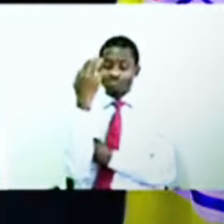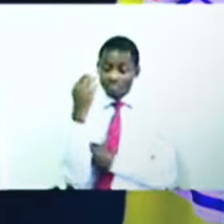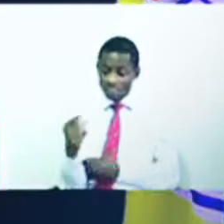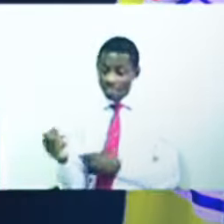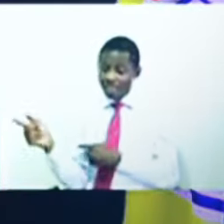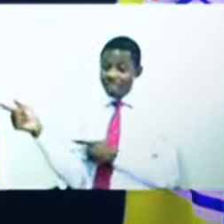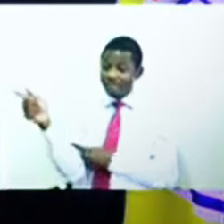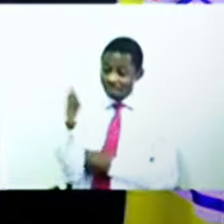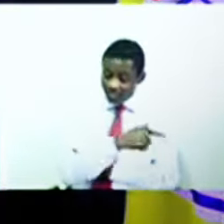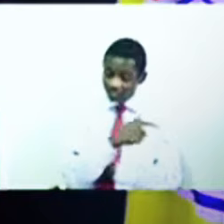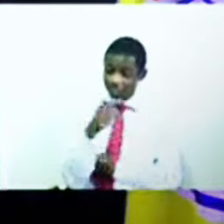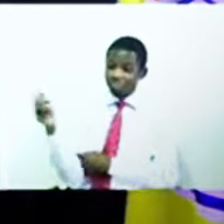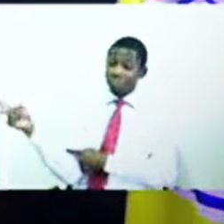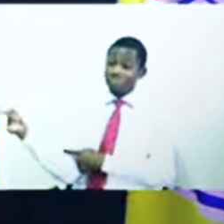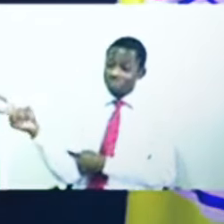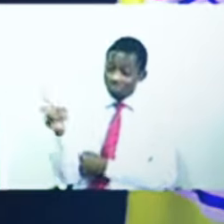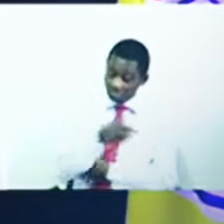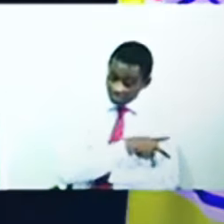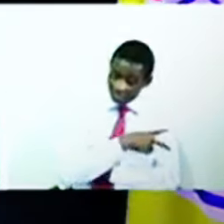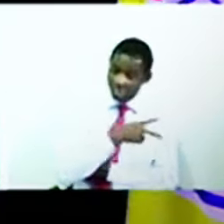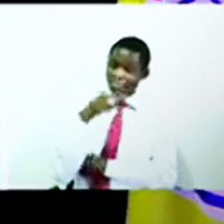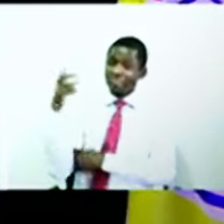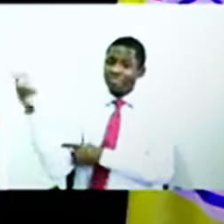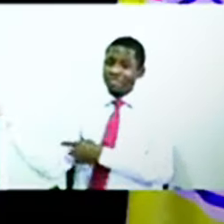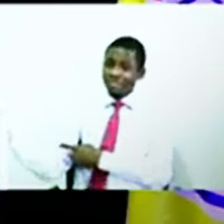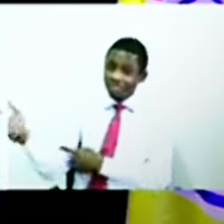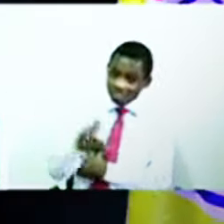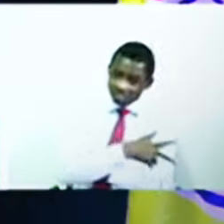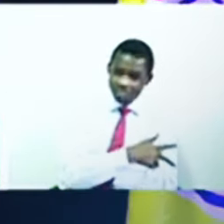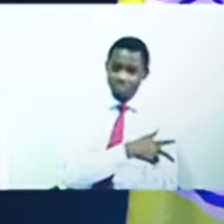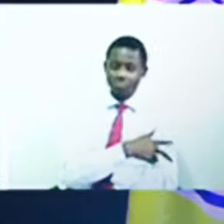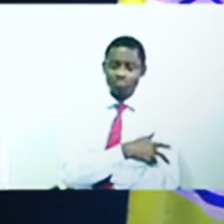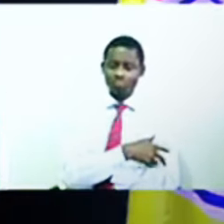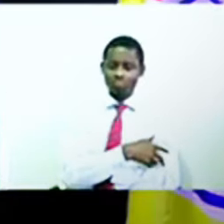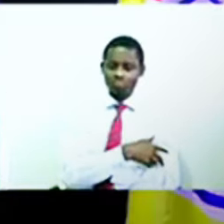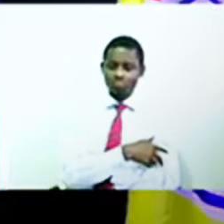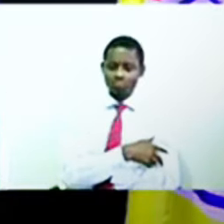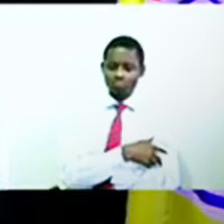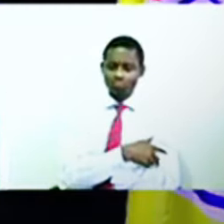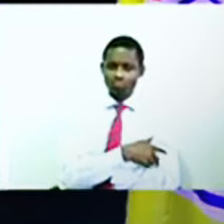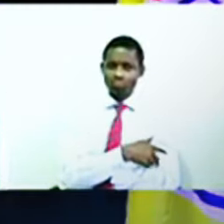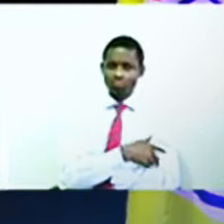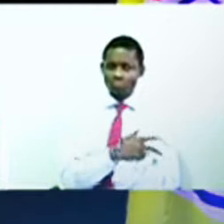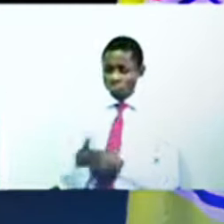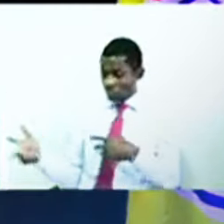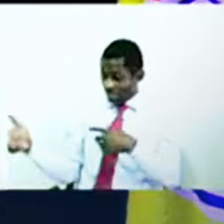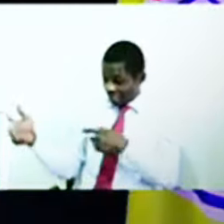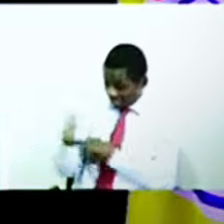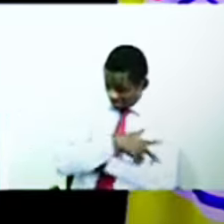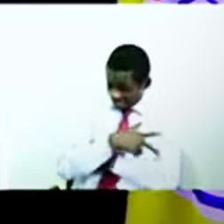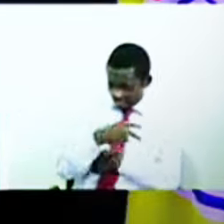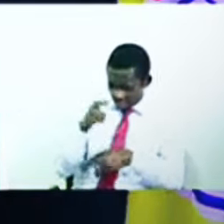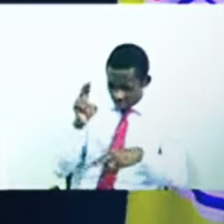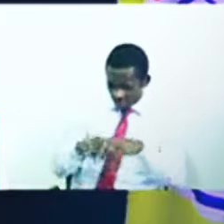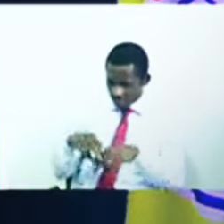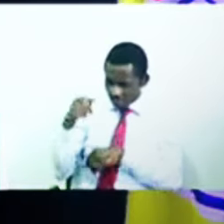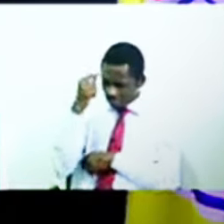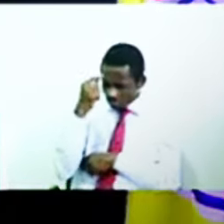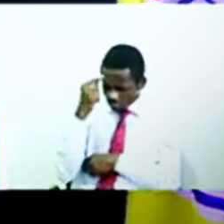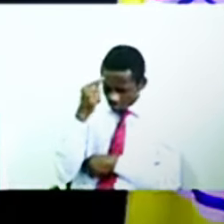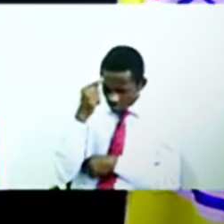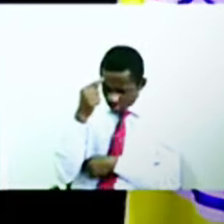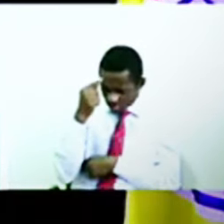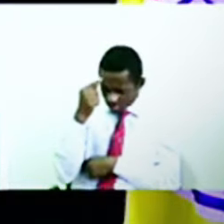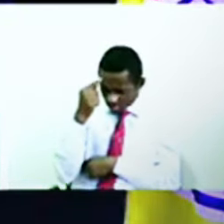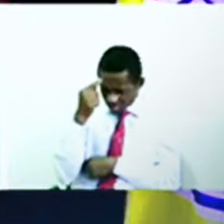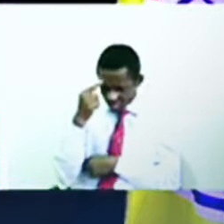happened the second day. Ede tosu mi enu. It happened the third day. Ede tosu mi ensa. So by the third day I was thinking. Ede tosu mi ensa na fina me. Because I've not